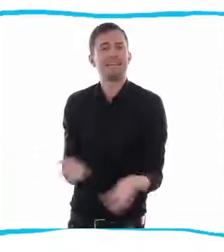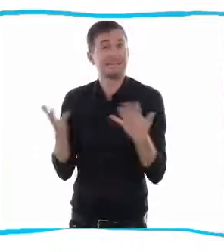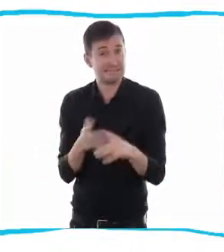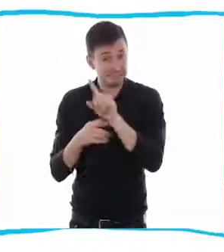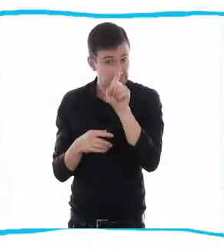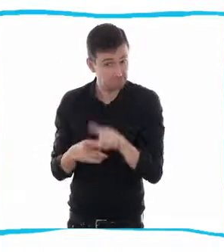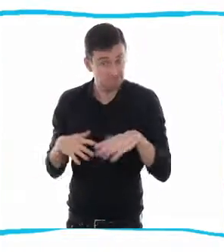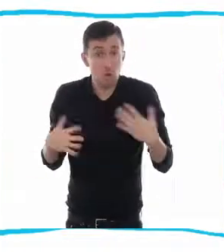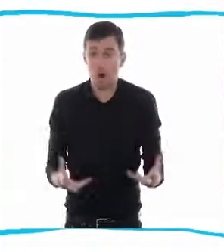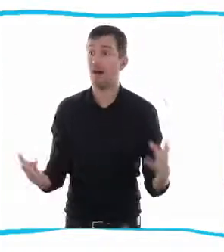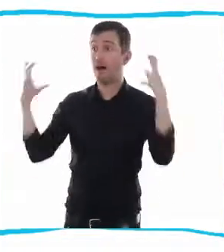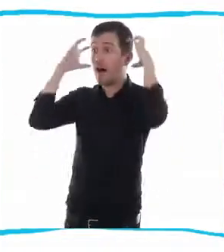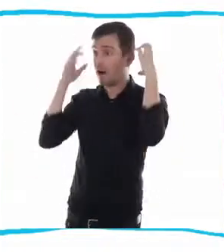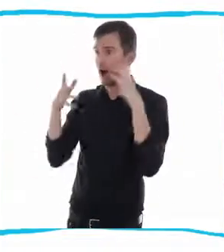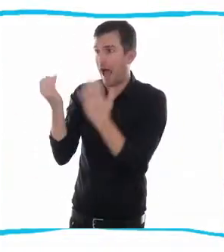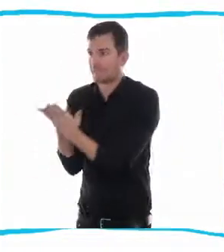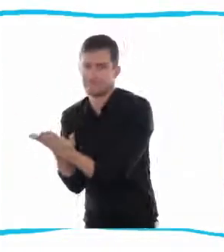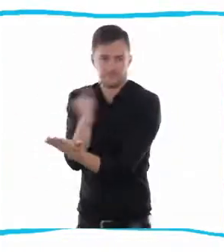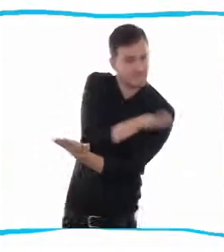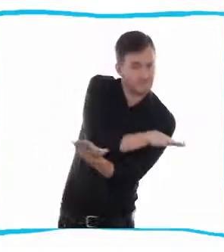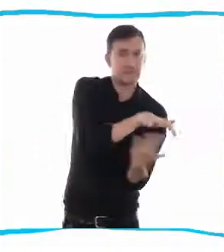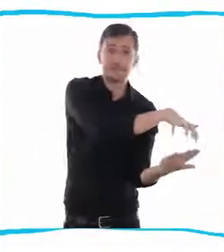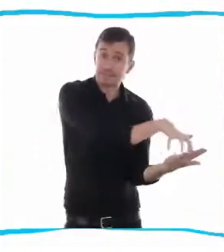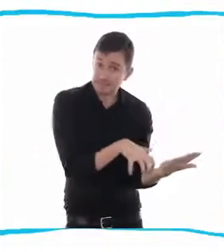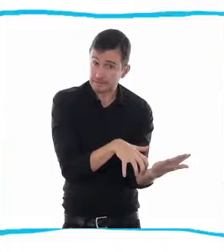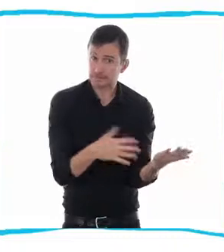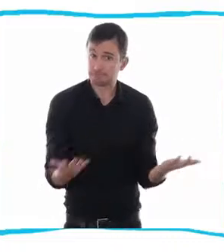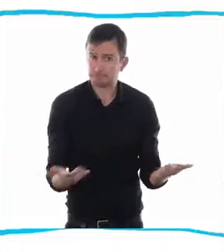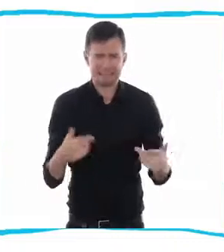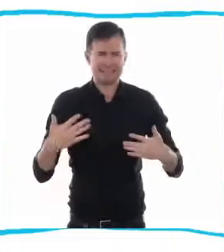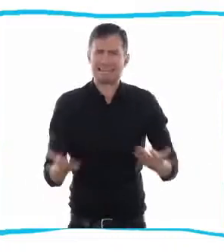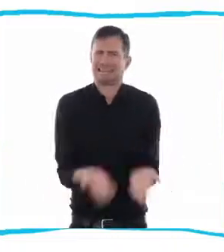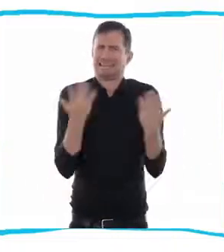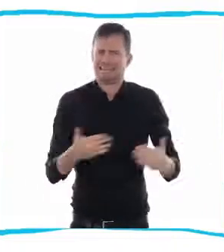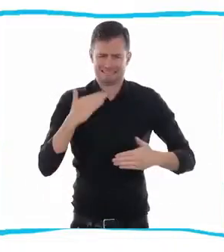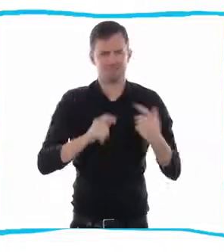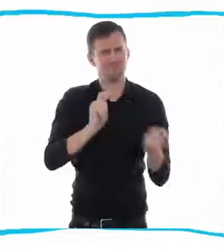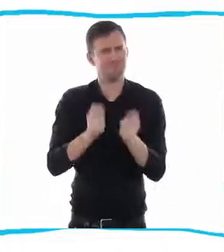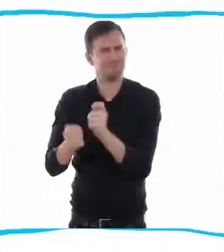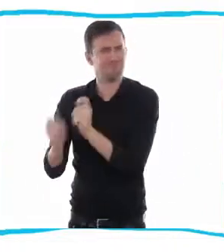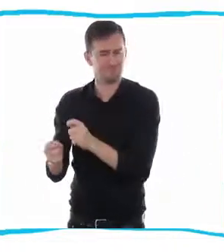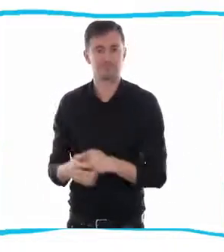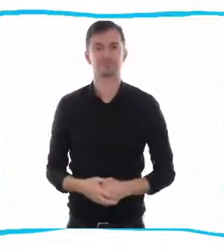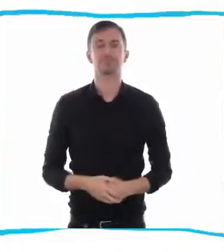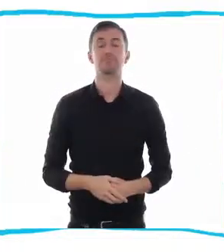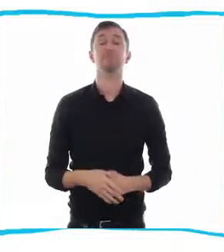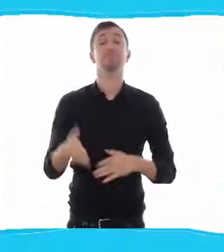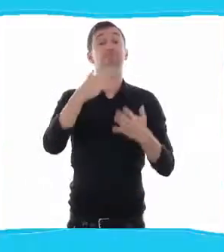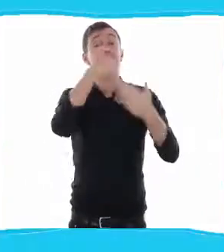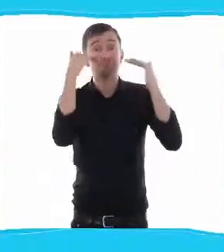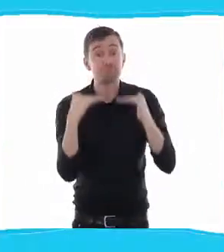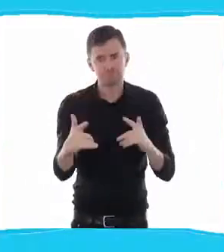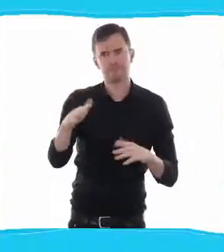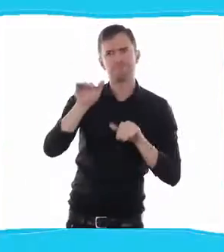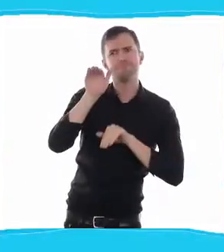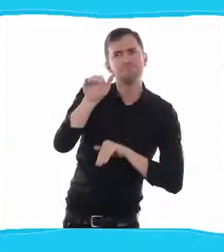If you have audio, can you create a text version? Very often, doing these things isn't too time-consuming or expensive.